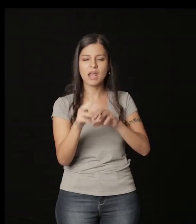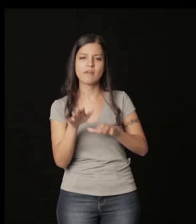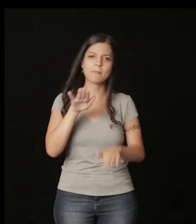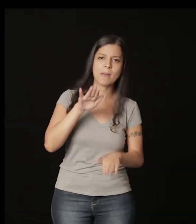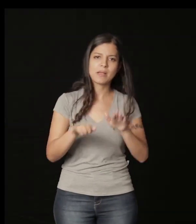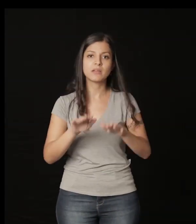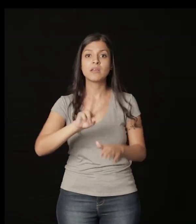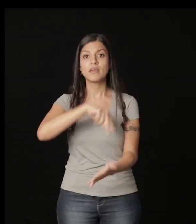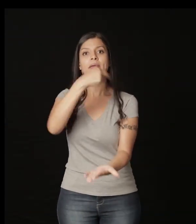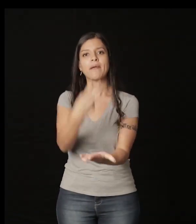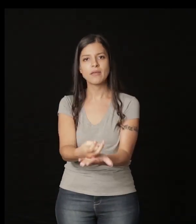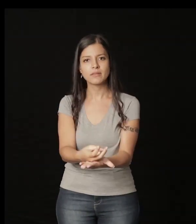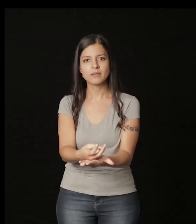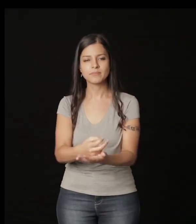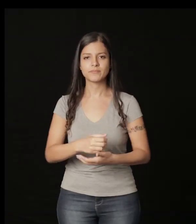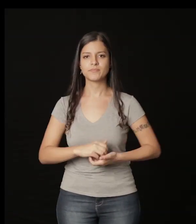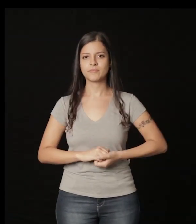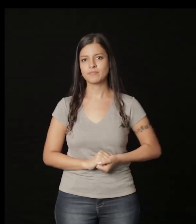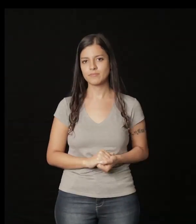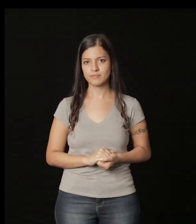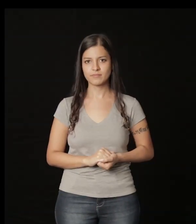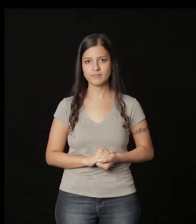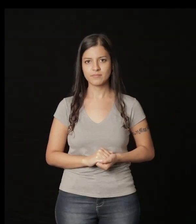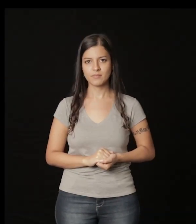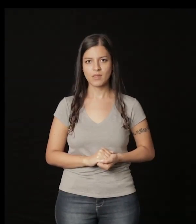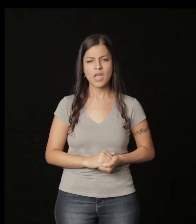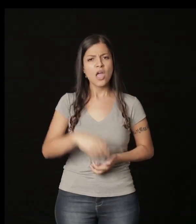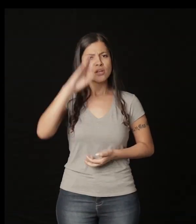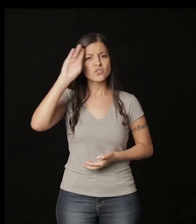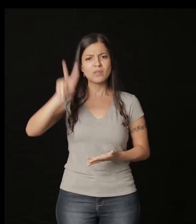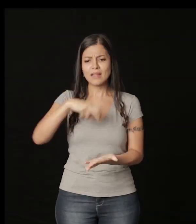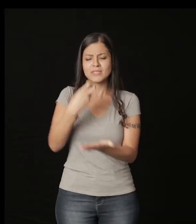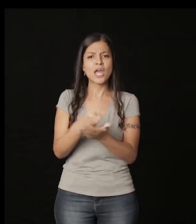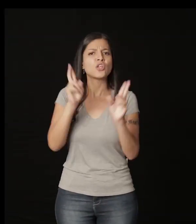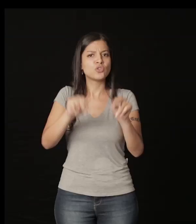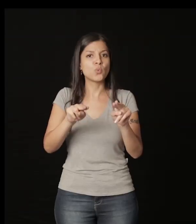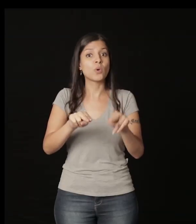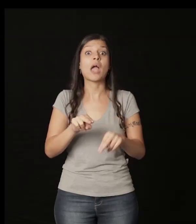over. Falling over is what soldiers never do, unless they're dead.